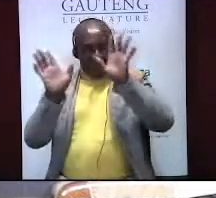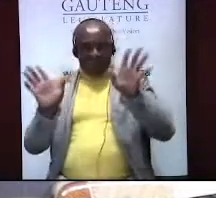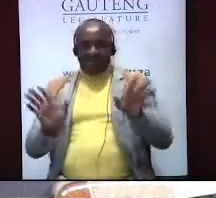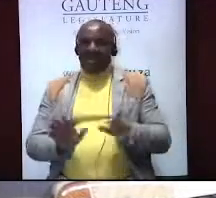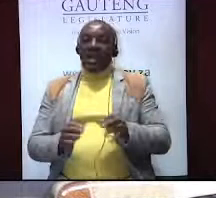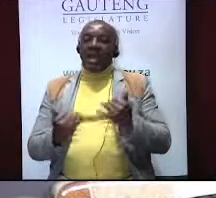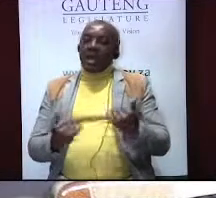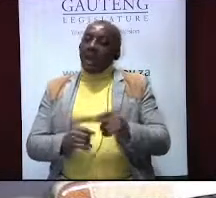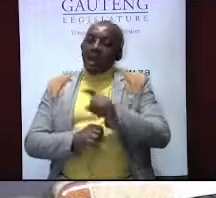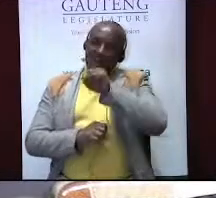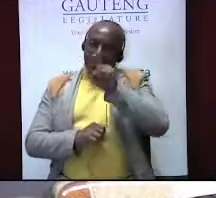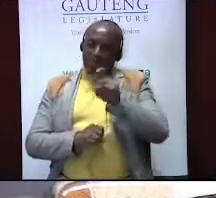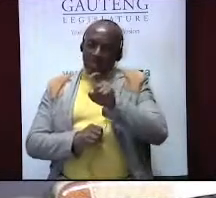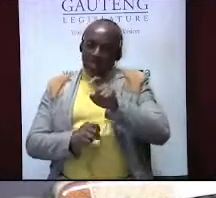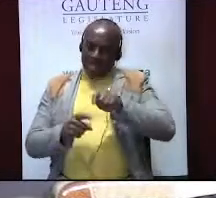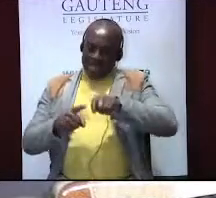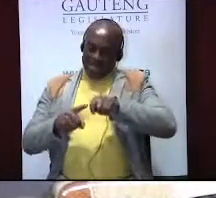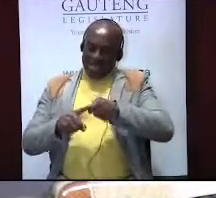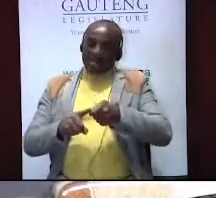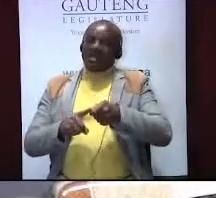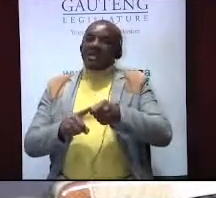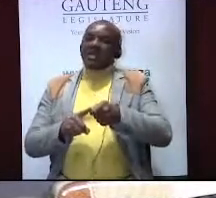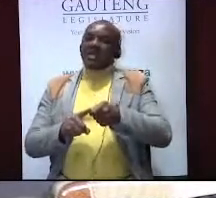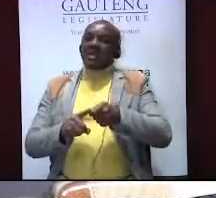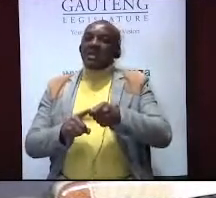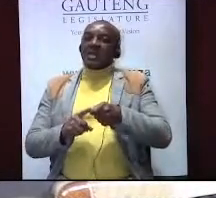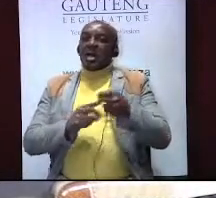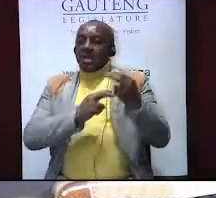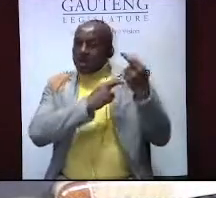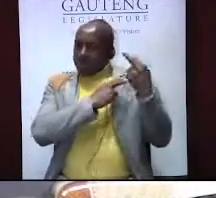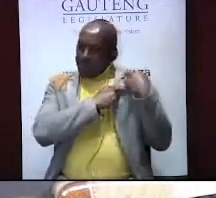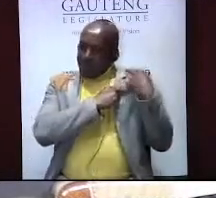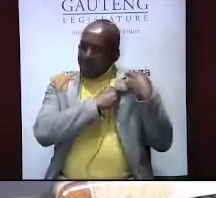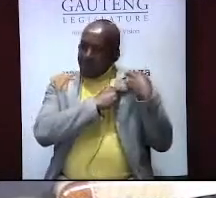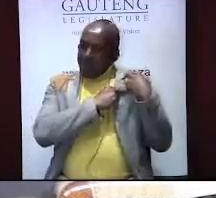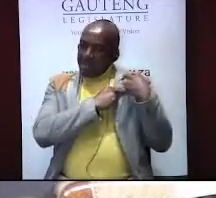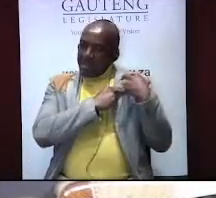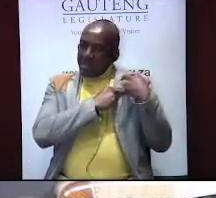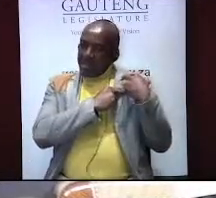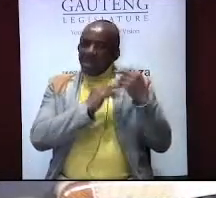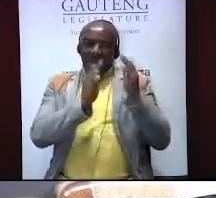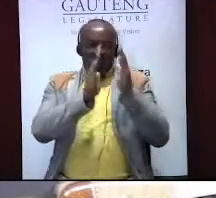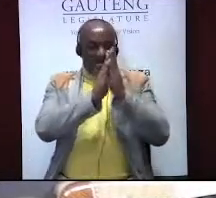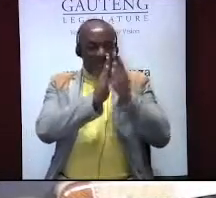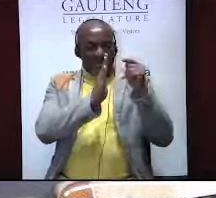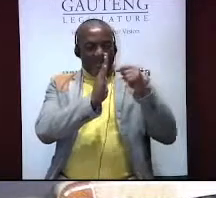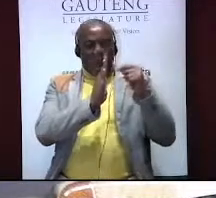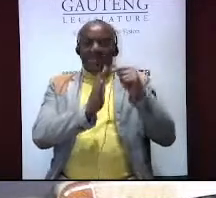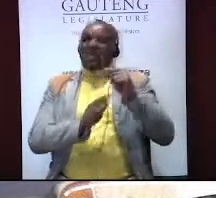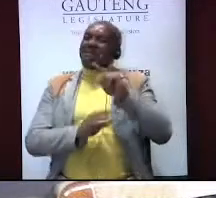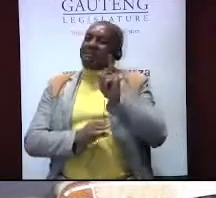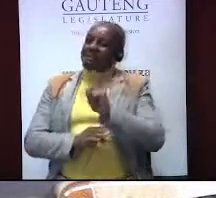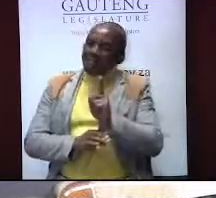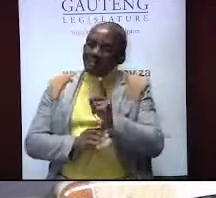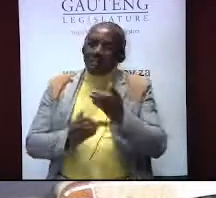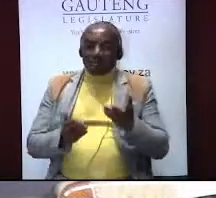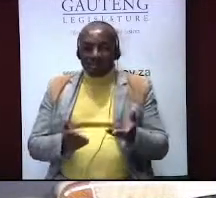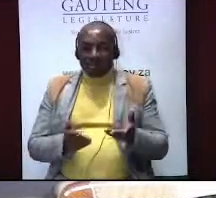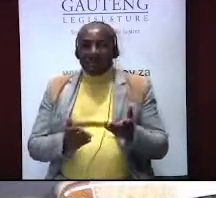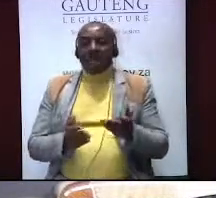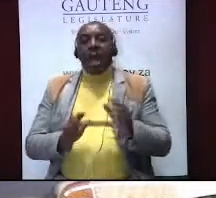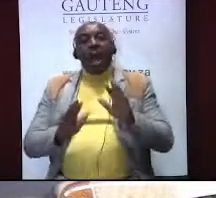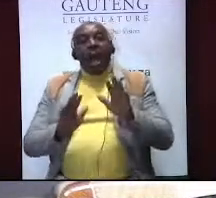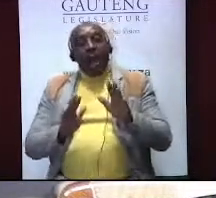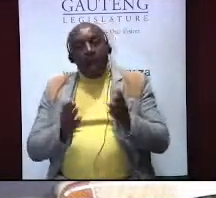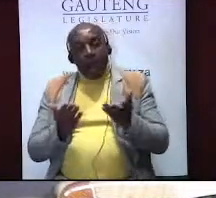key questions that you referred to is, what is the role of the church in society? How do